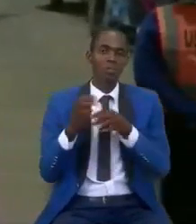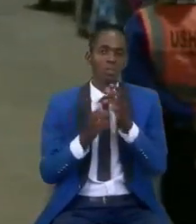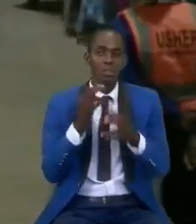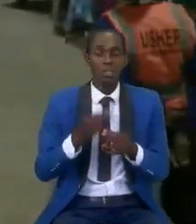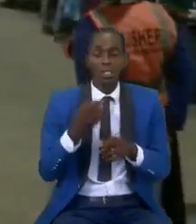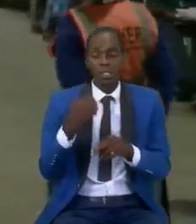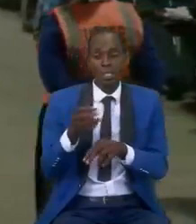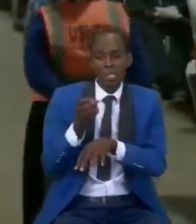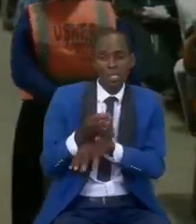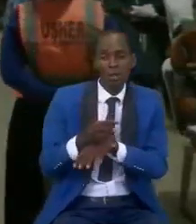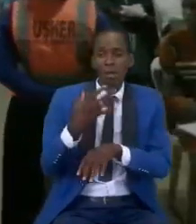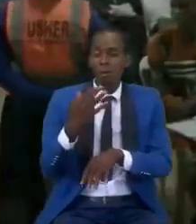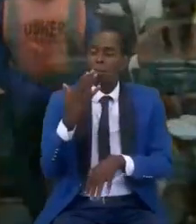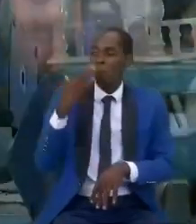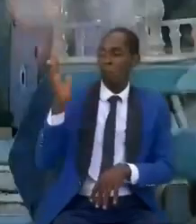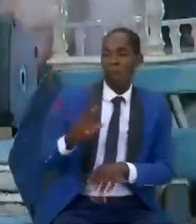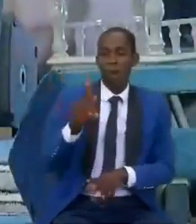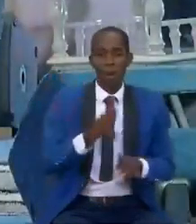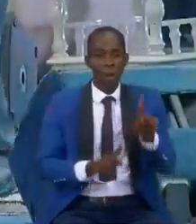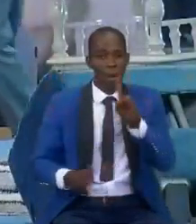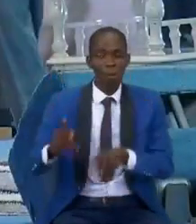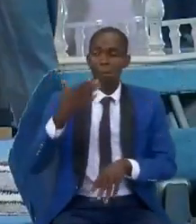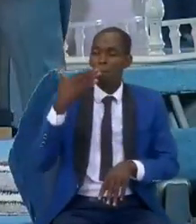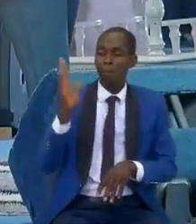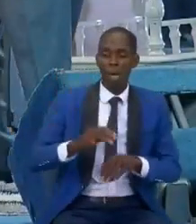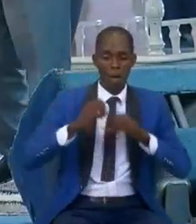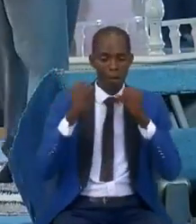will not stand in your life in Jesus' name. It says,